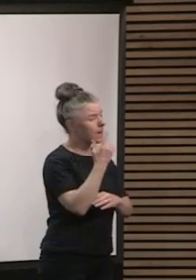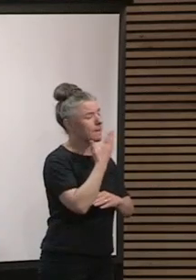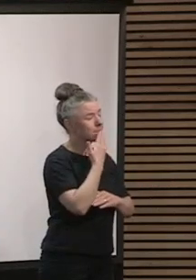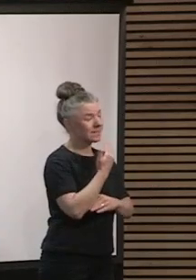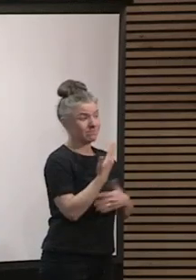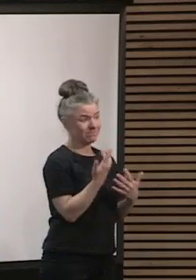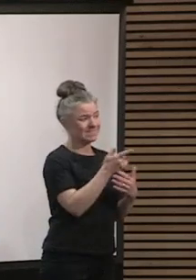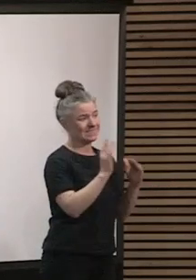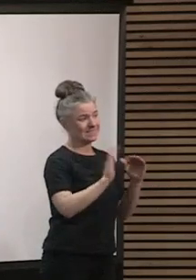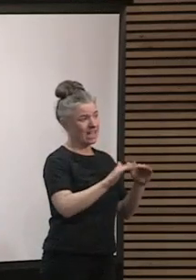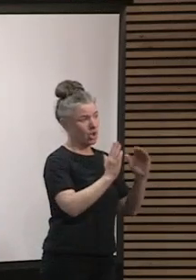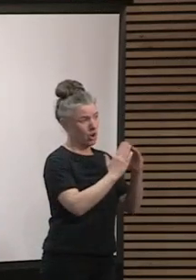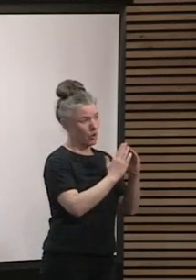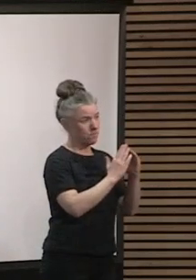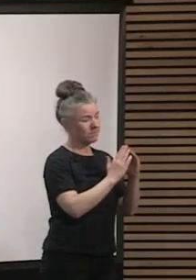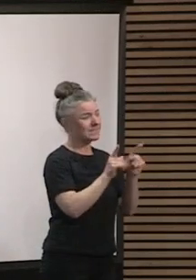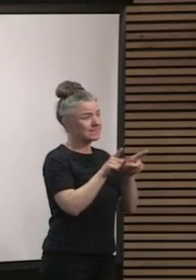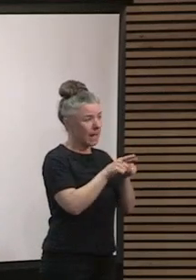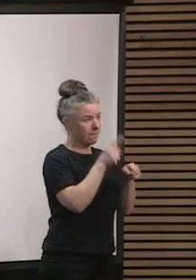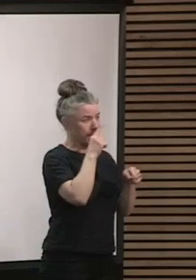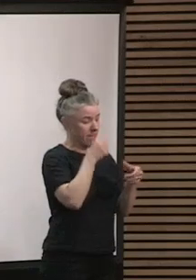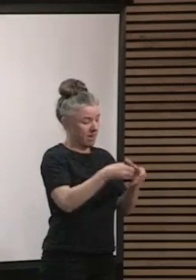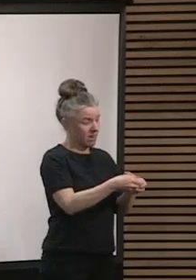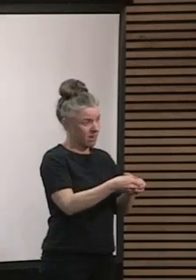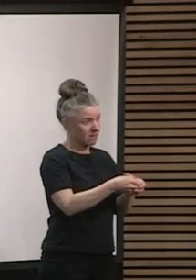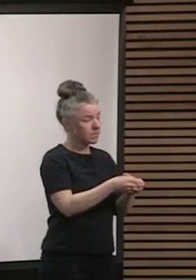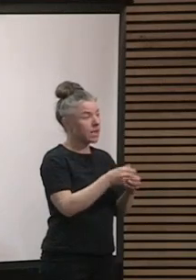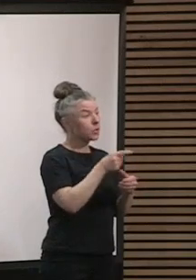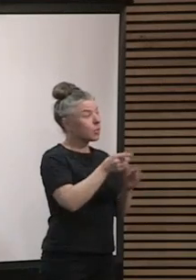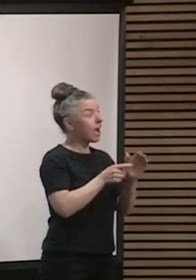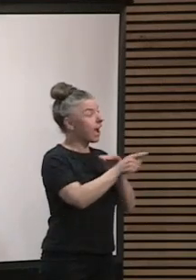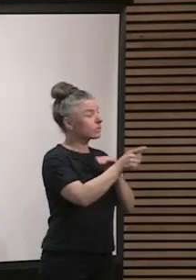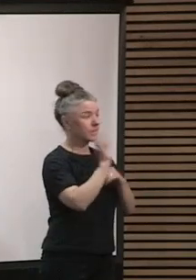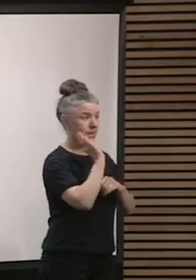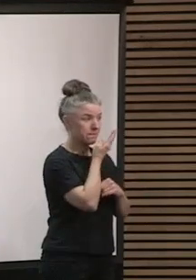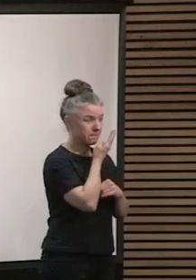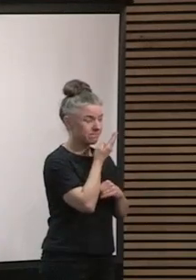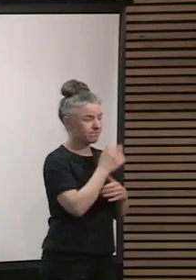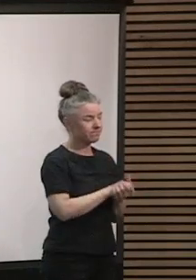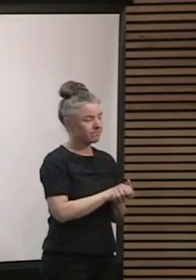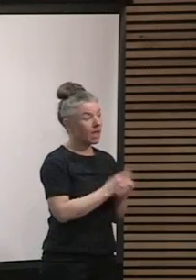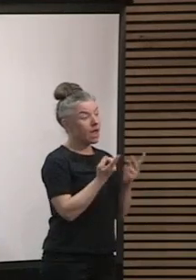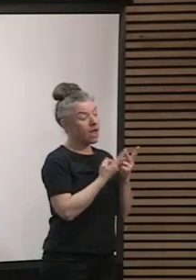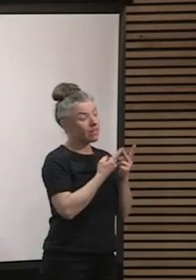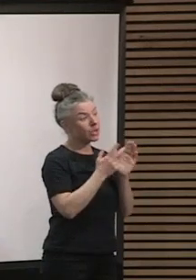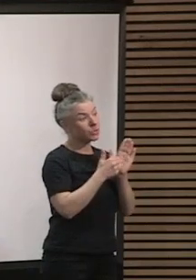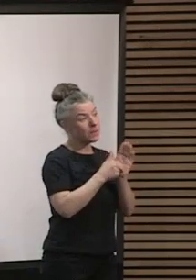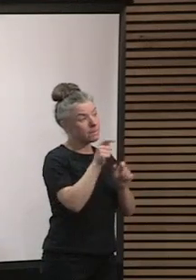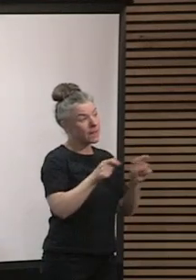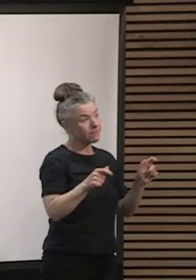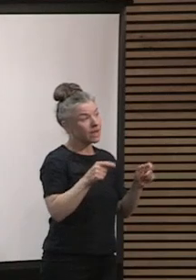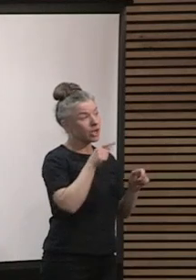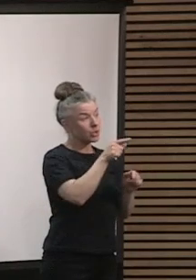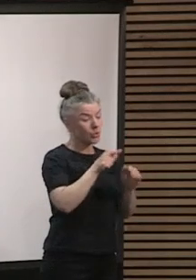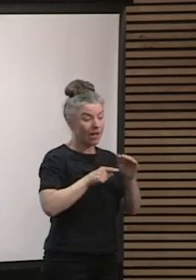stay at home in your bubble. Wear a face covering whenever you leave your home. For the rest of New Zealand, use a face covering